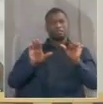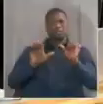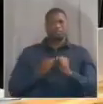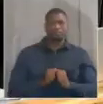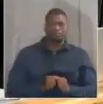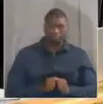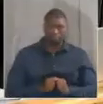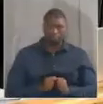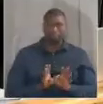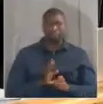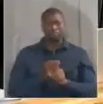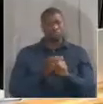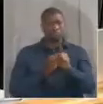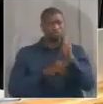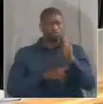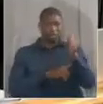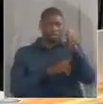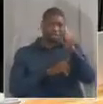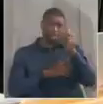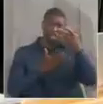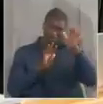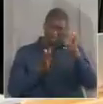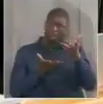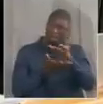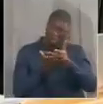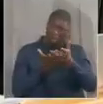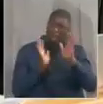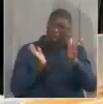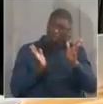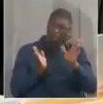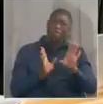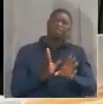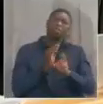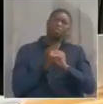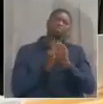And General, you've covered this, but could you also